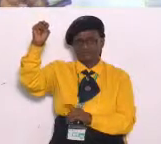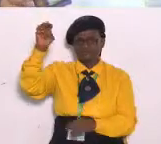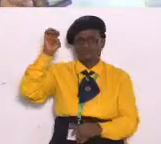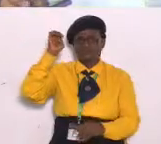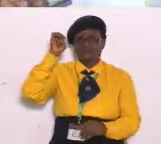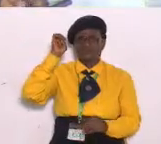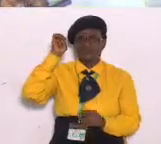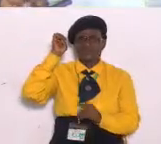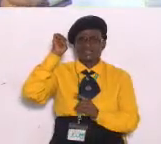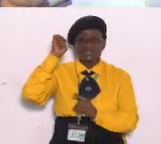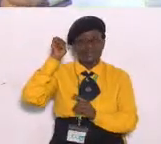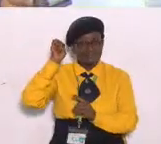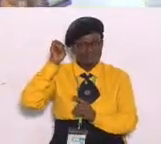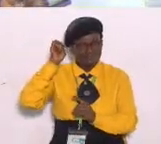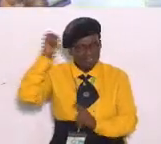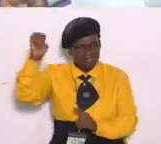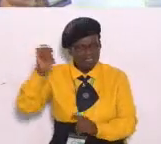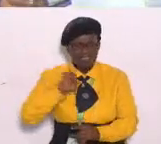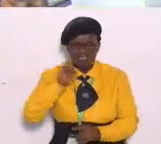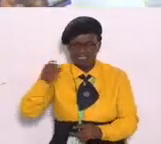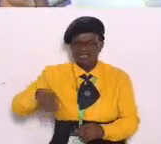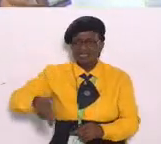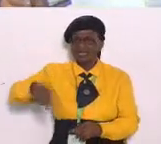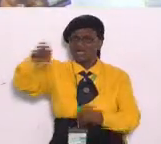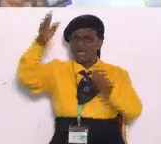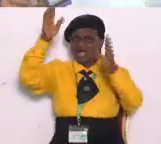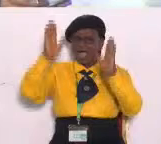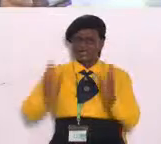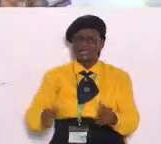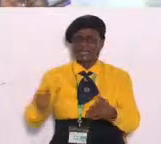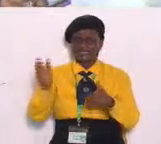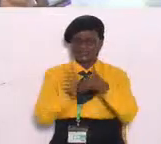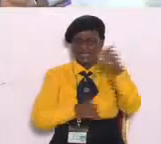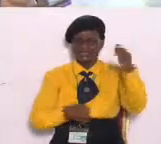Is higher than the highest.